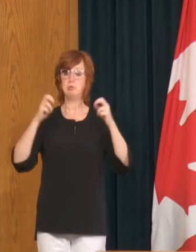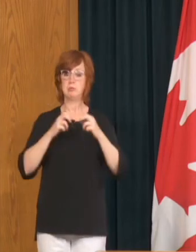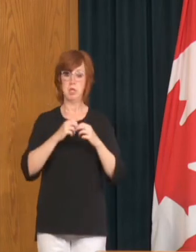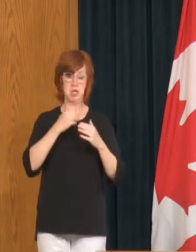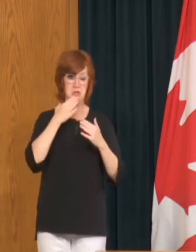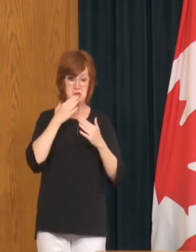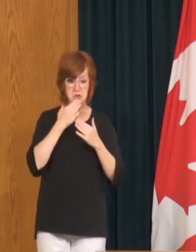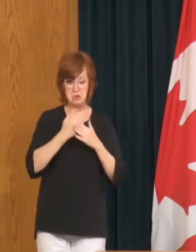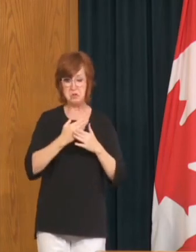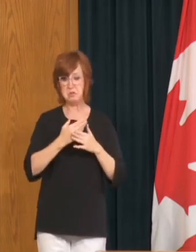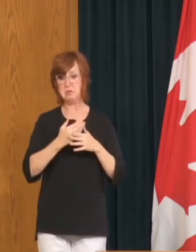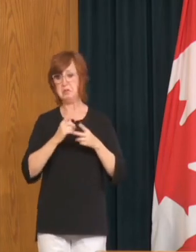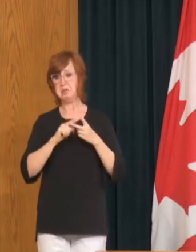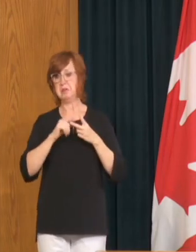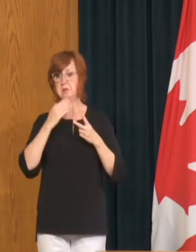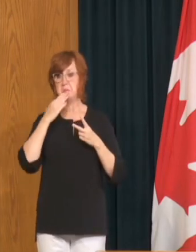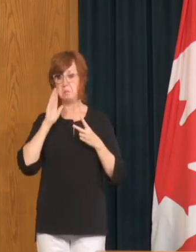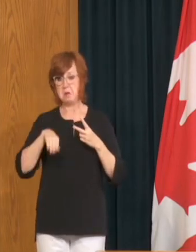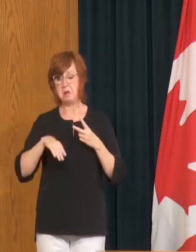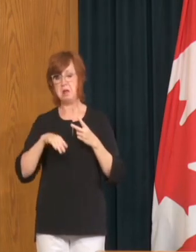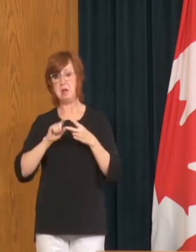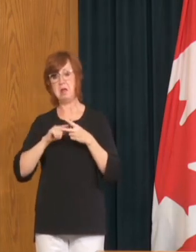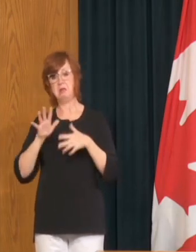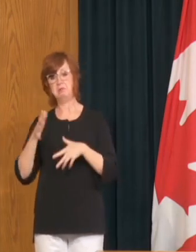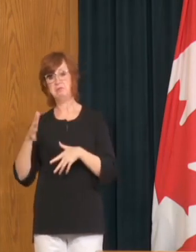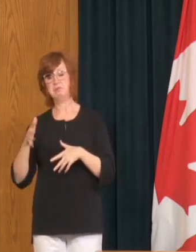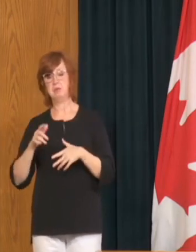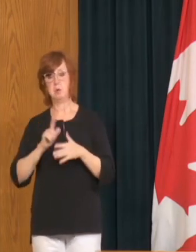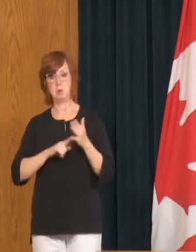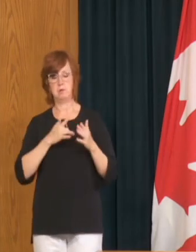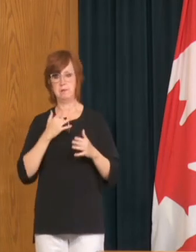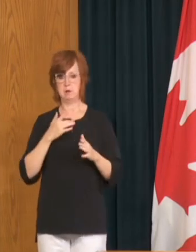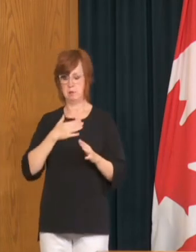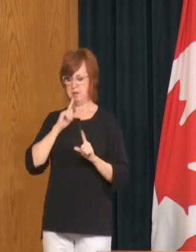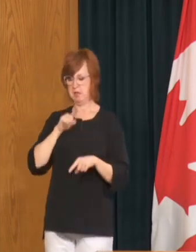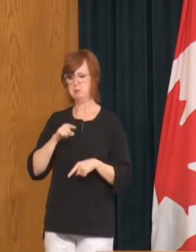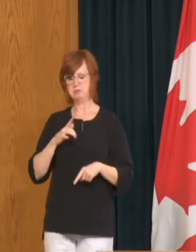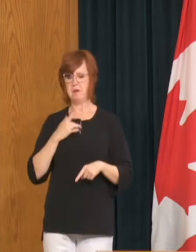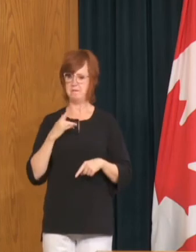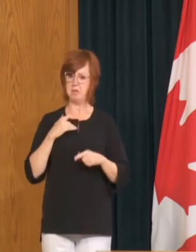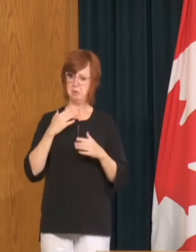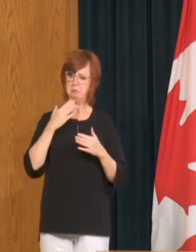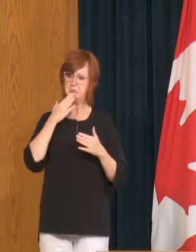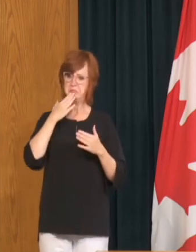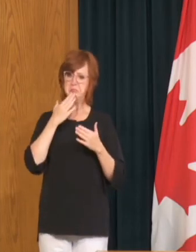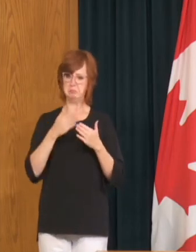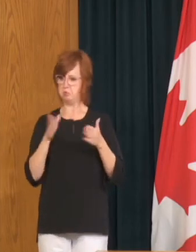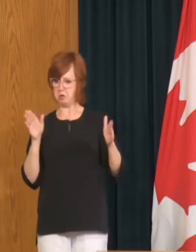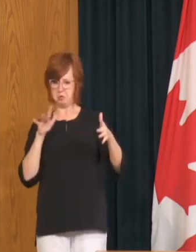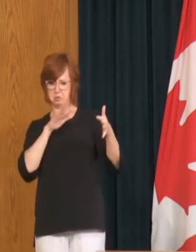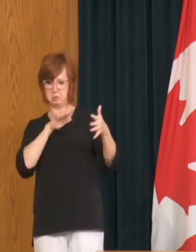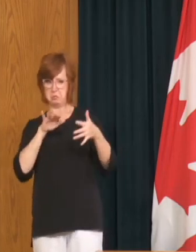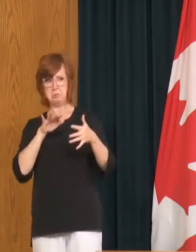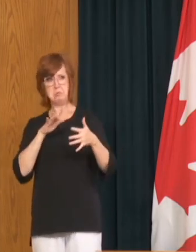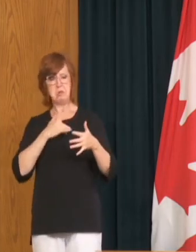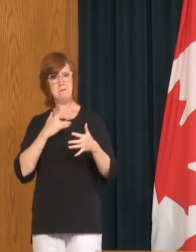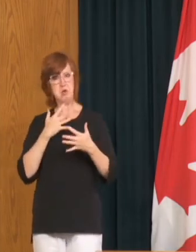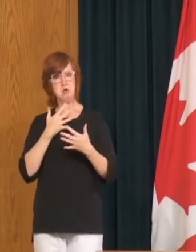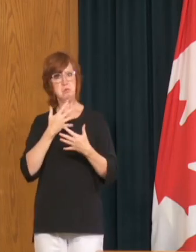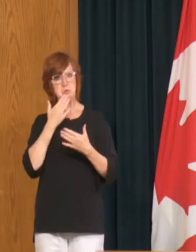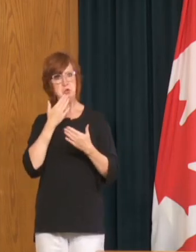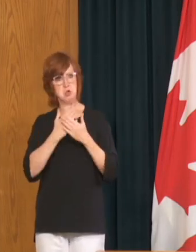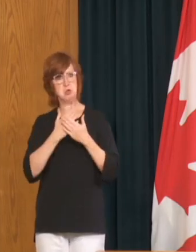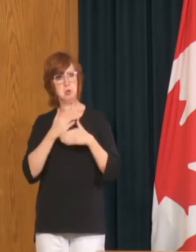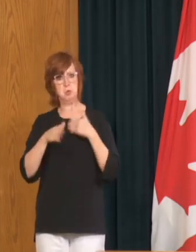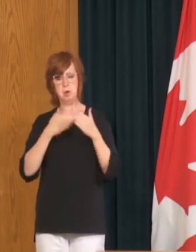think in general, the last 3 weeks were good. From the government perspective, we were able to pass our legislation that we had on the air order paper, which